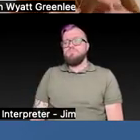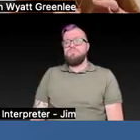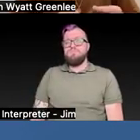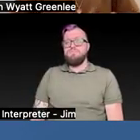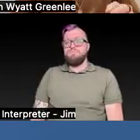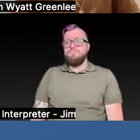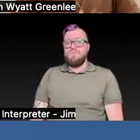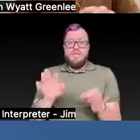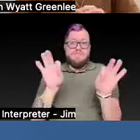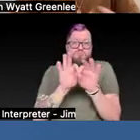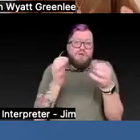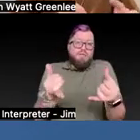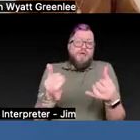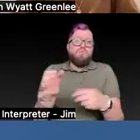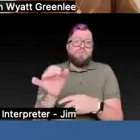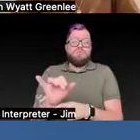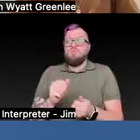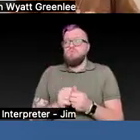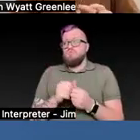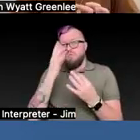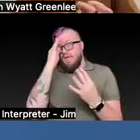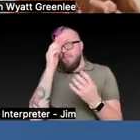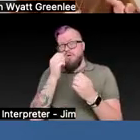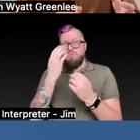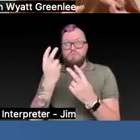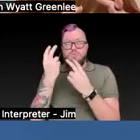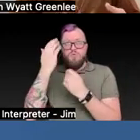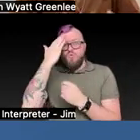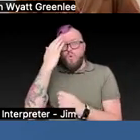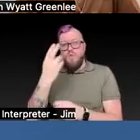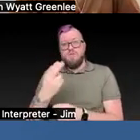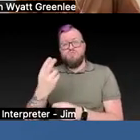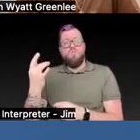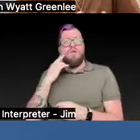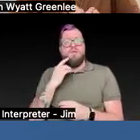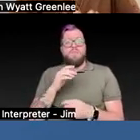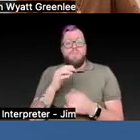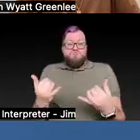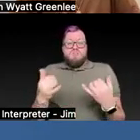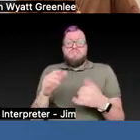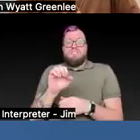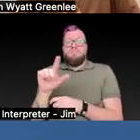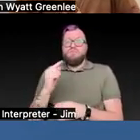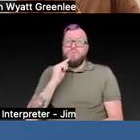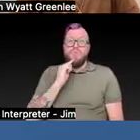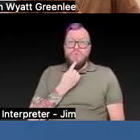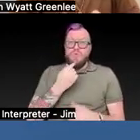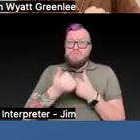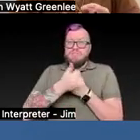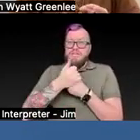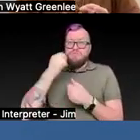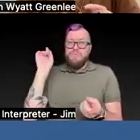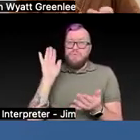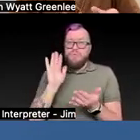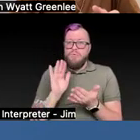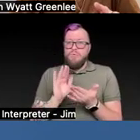matters now. It matters now to think about and know about that history because eels are currently critically endangered. Over the last 40 years, they've seen